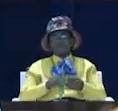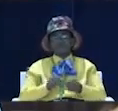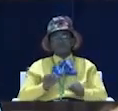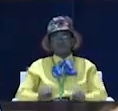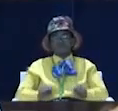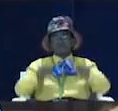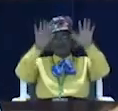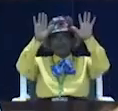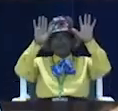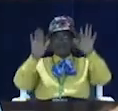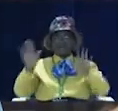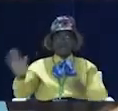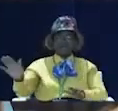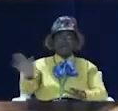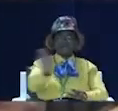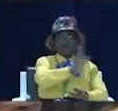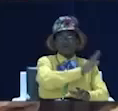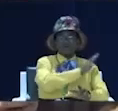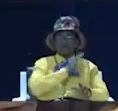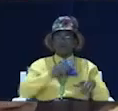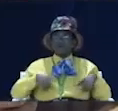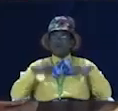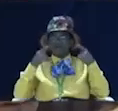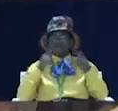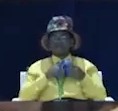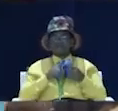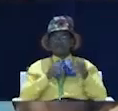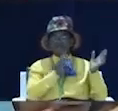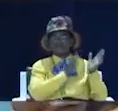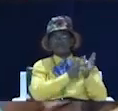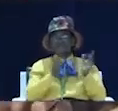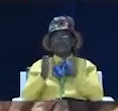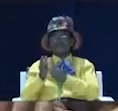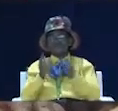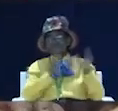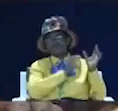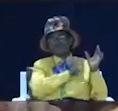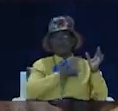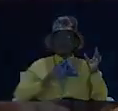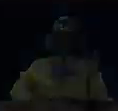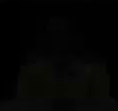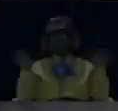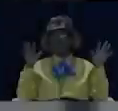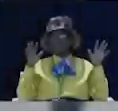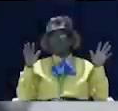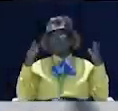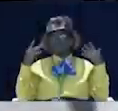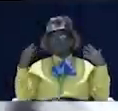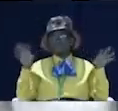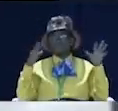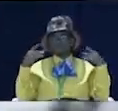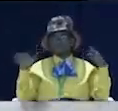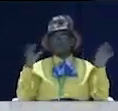altar so that I can pray for you and God will save your soul.